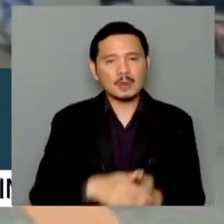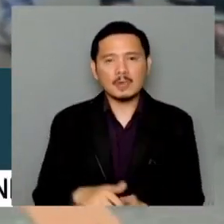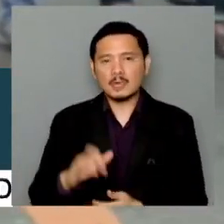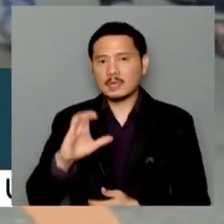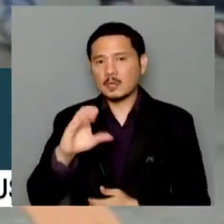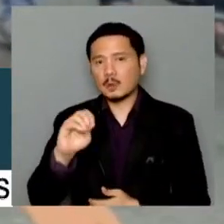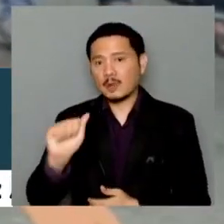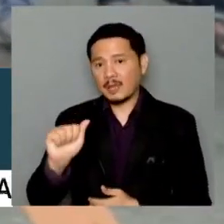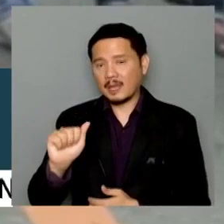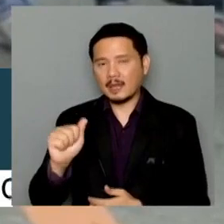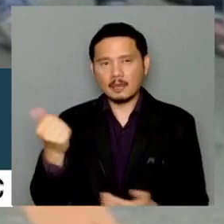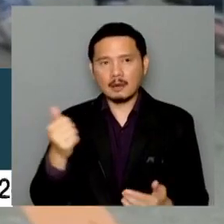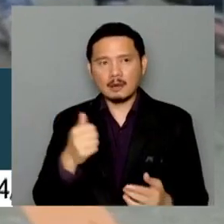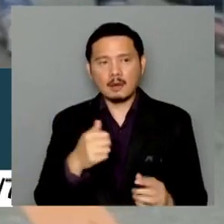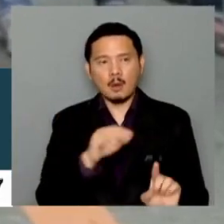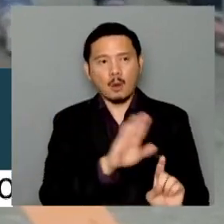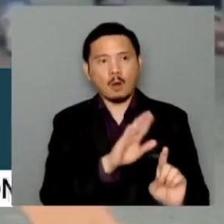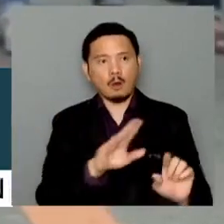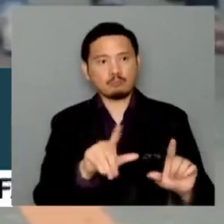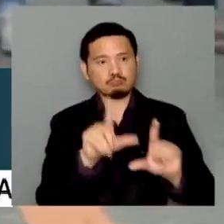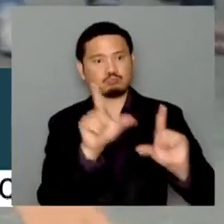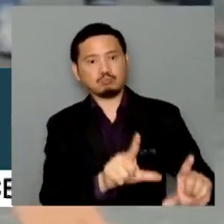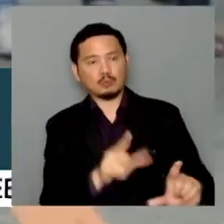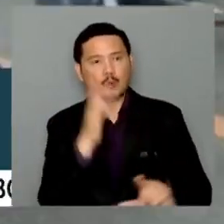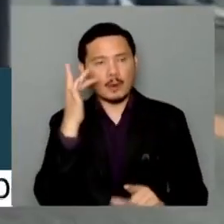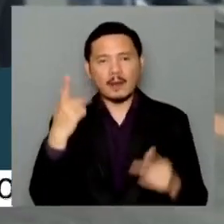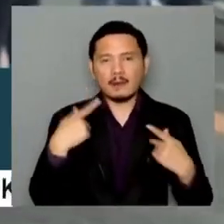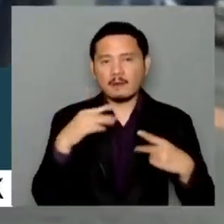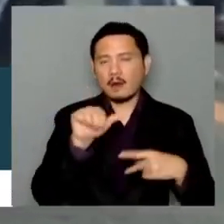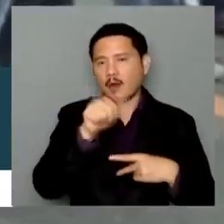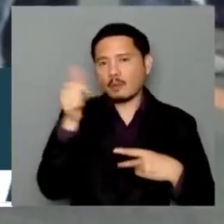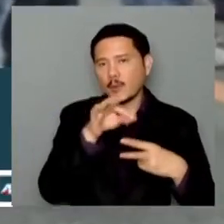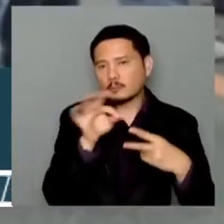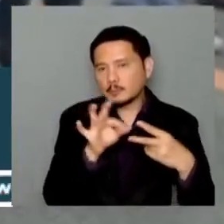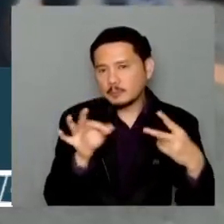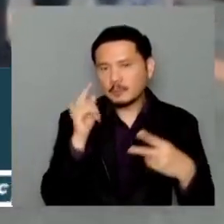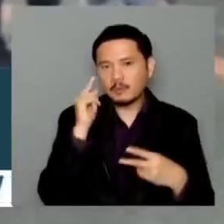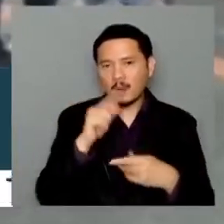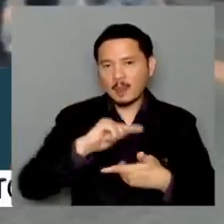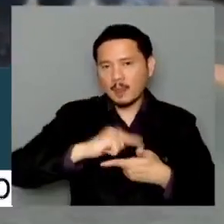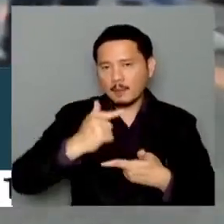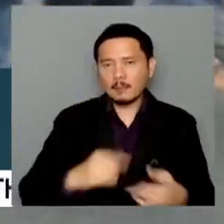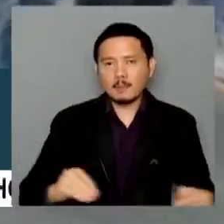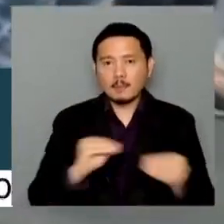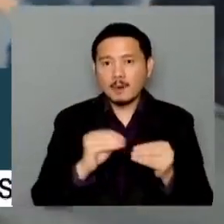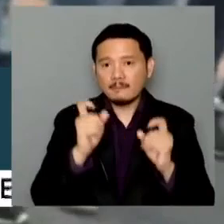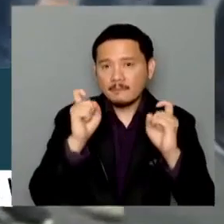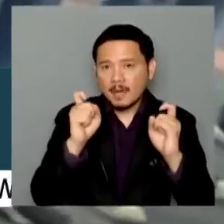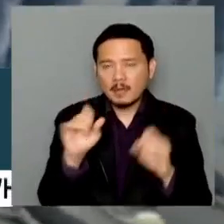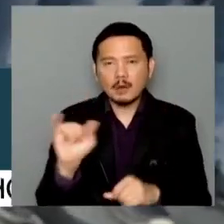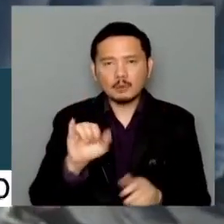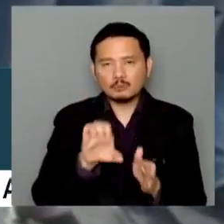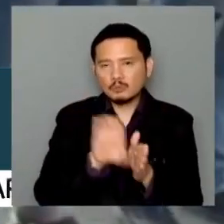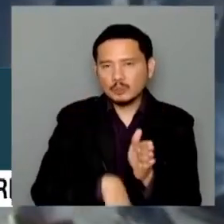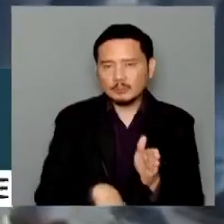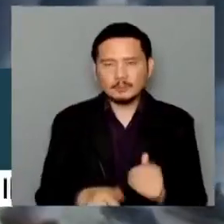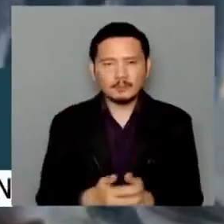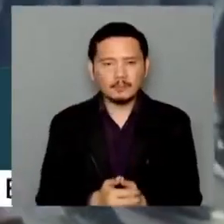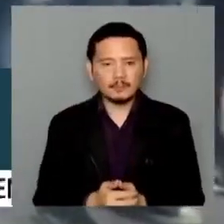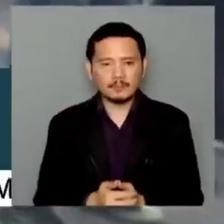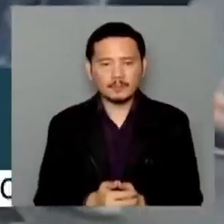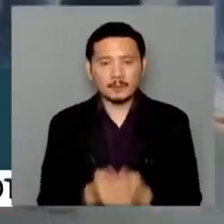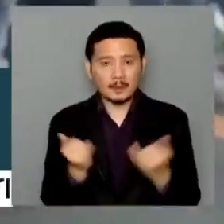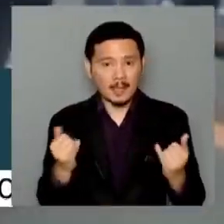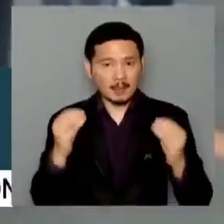said purchase, noting that there are other options for laptops that are faster yet cheaper in price. For this reason, the teachers held